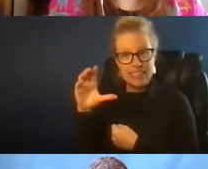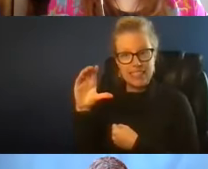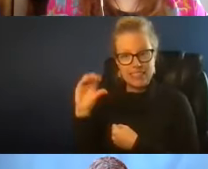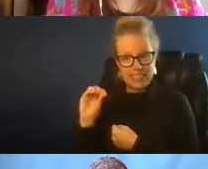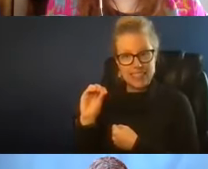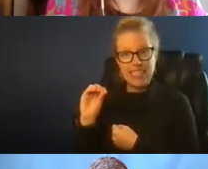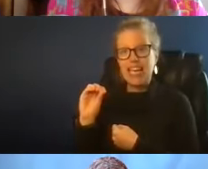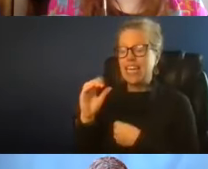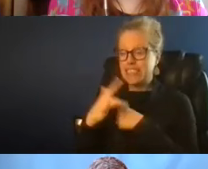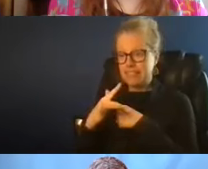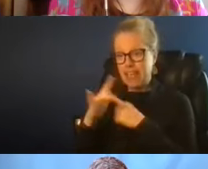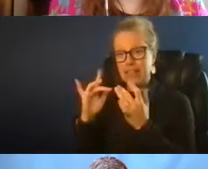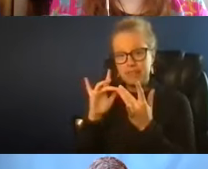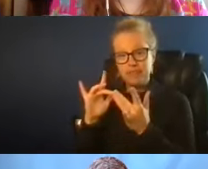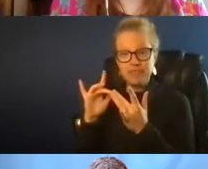and at